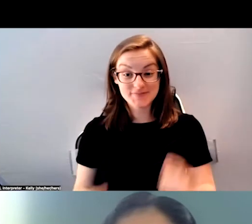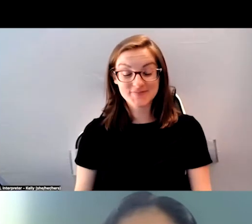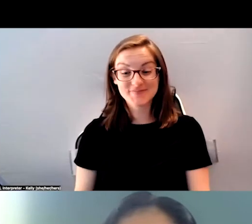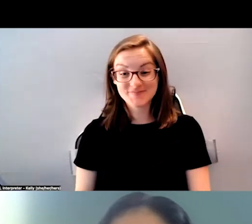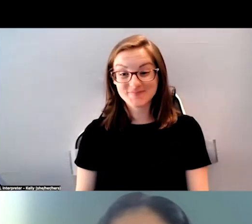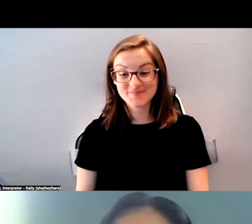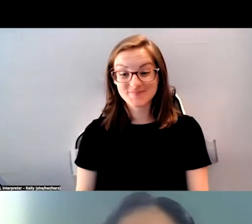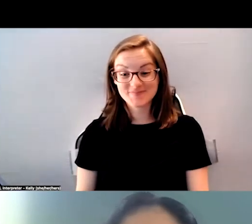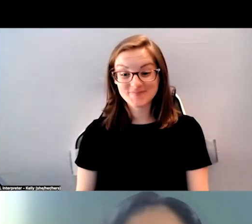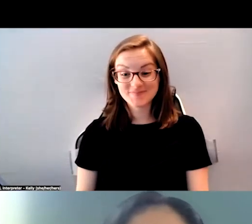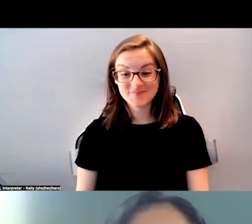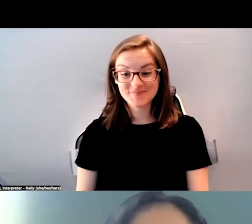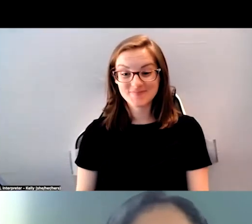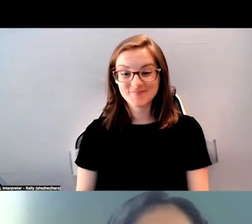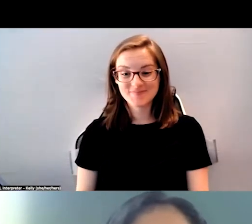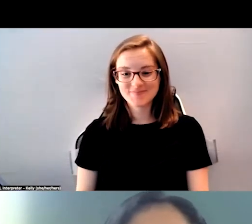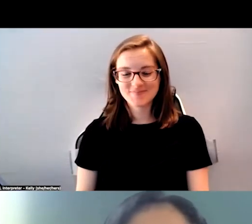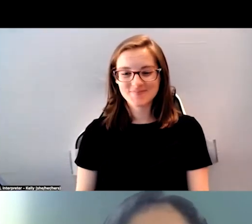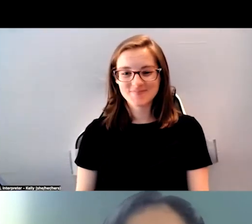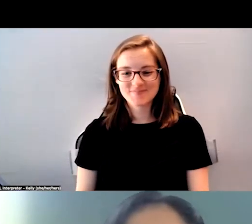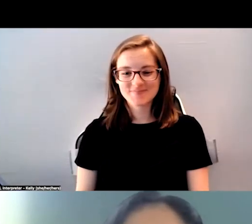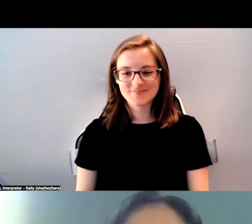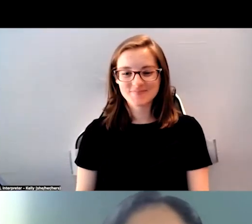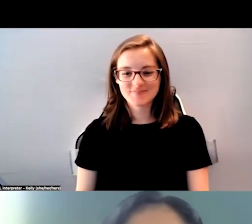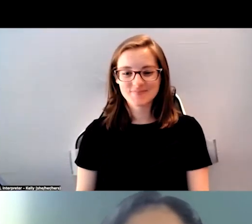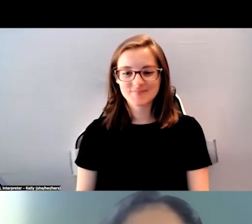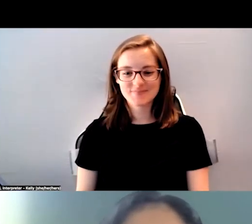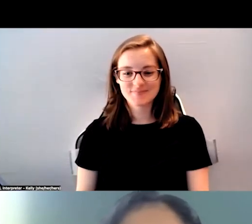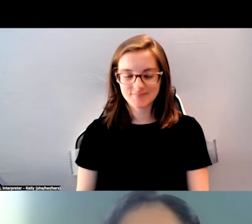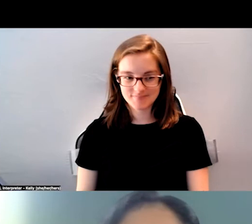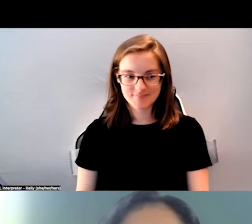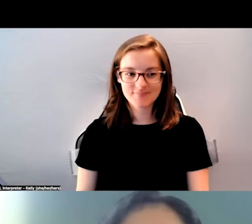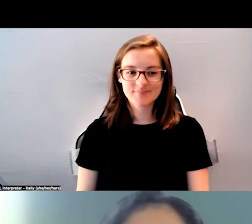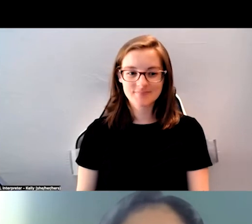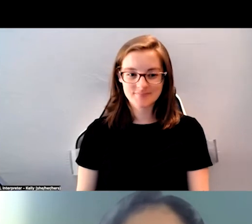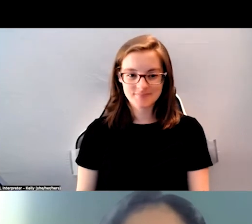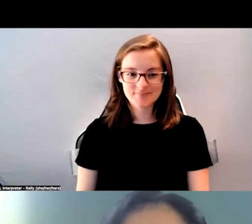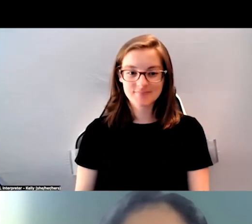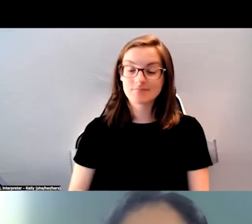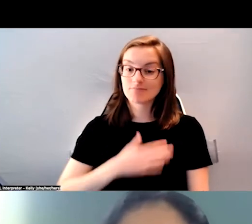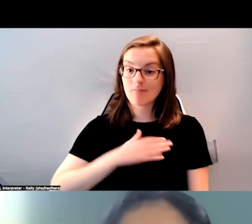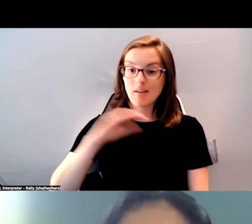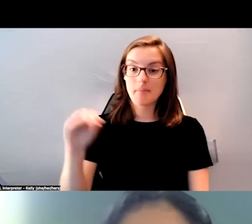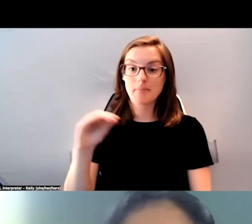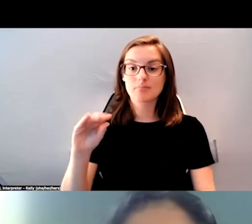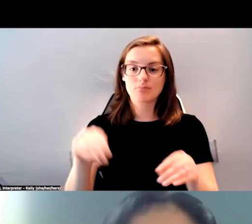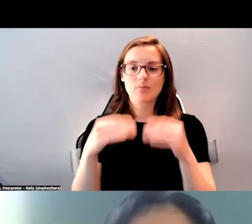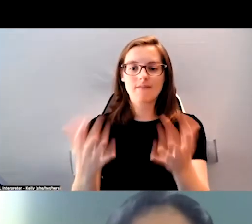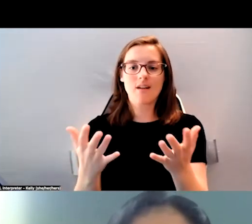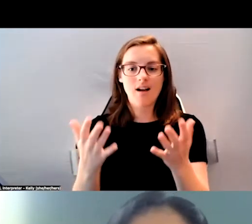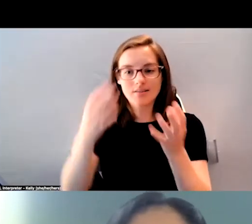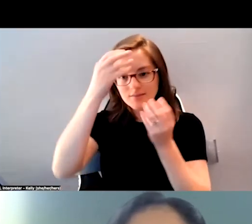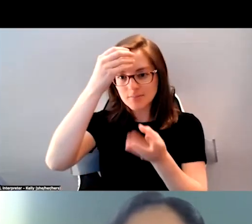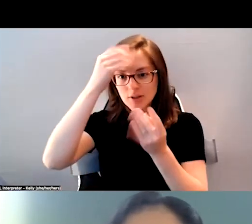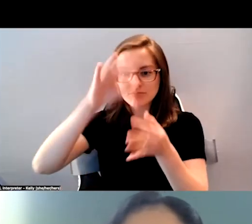for any of us on this panel. So my ombudsman gives information about Mass Health covered